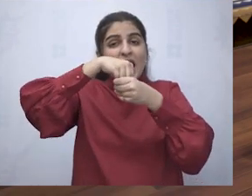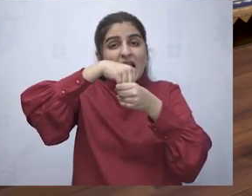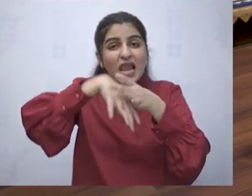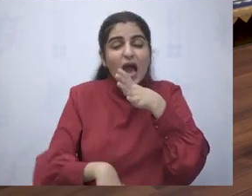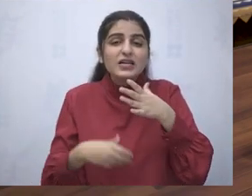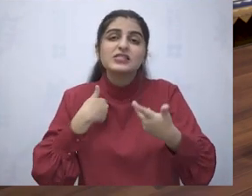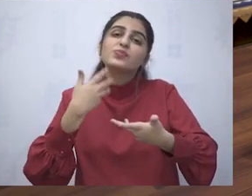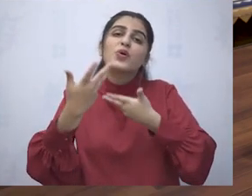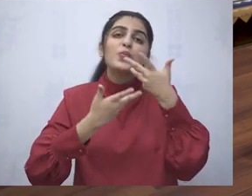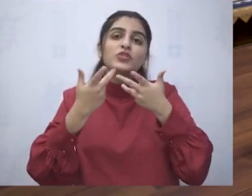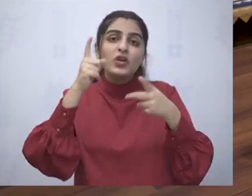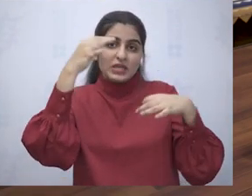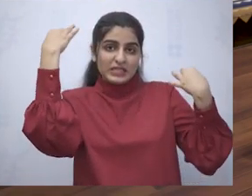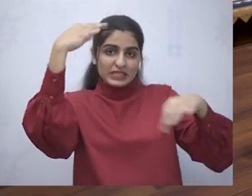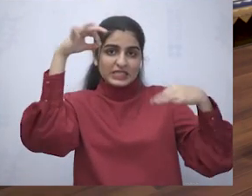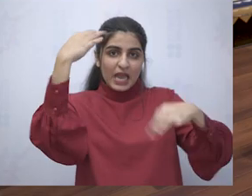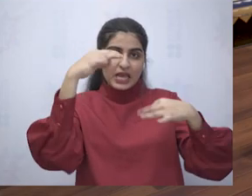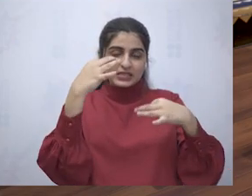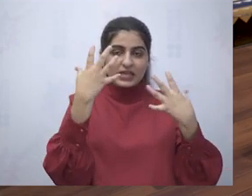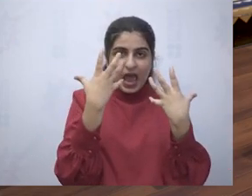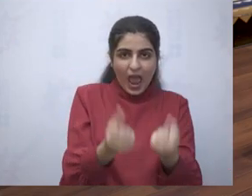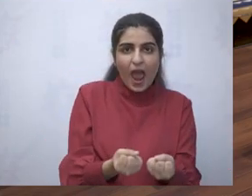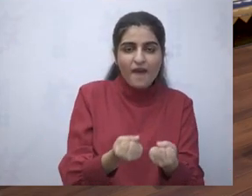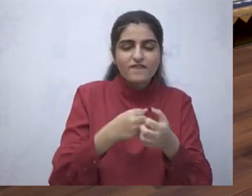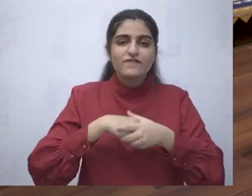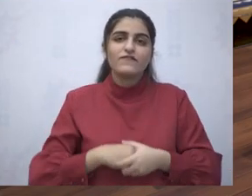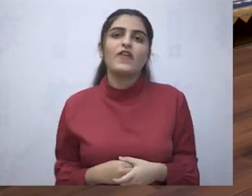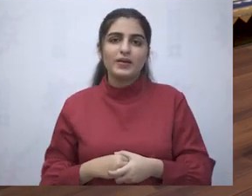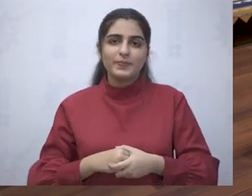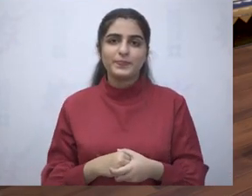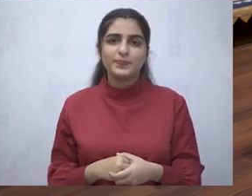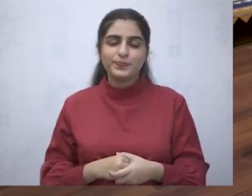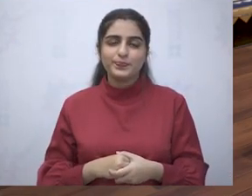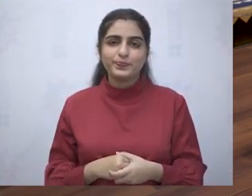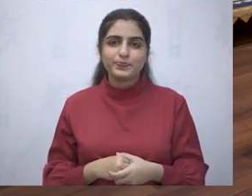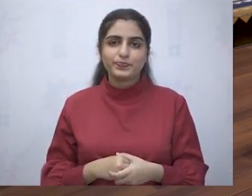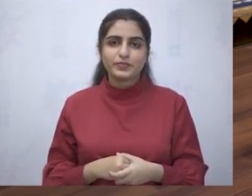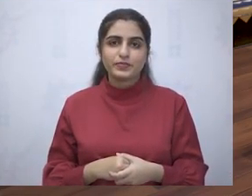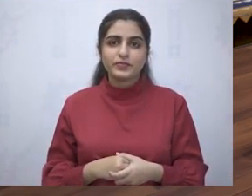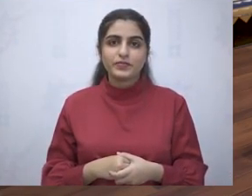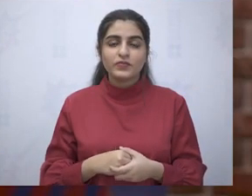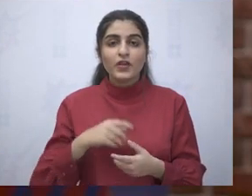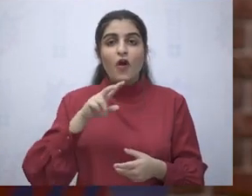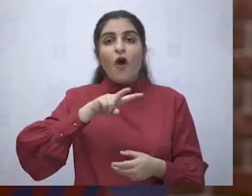And to end today's show, we have for you a dance performance, Vasl.